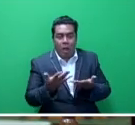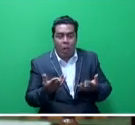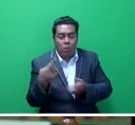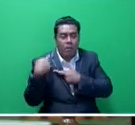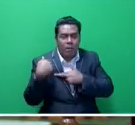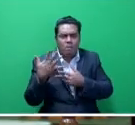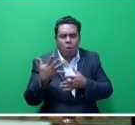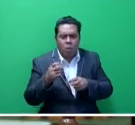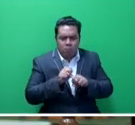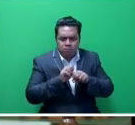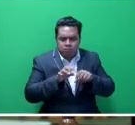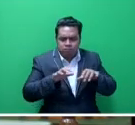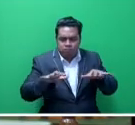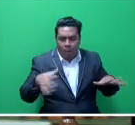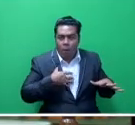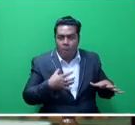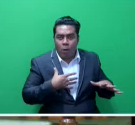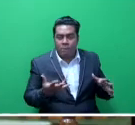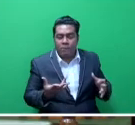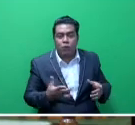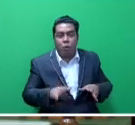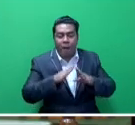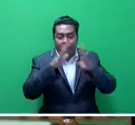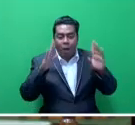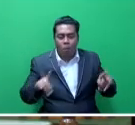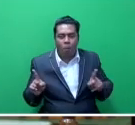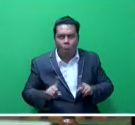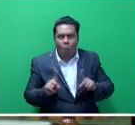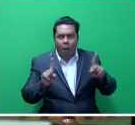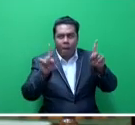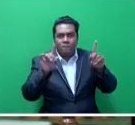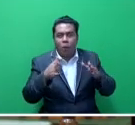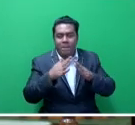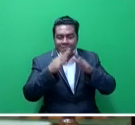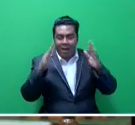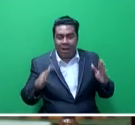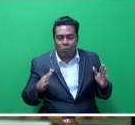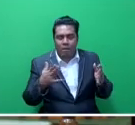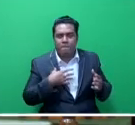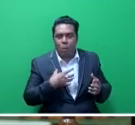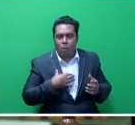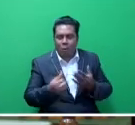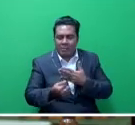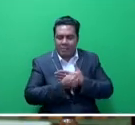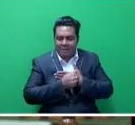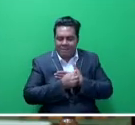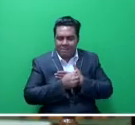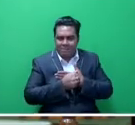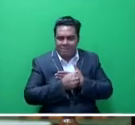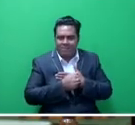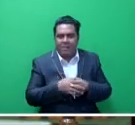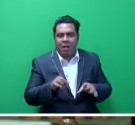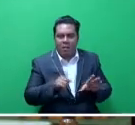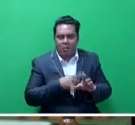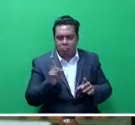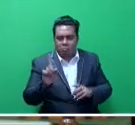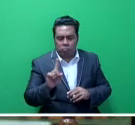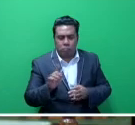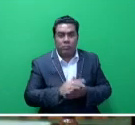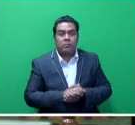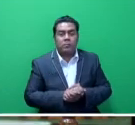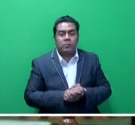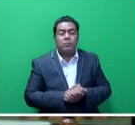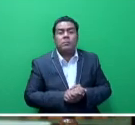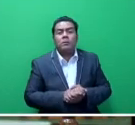grid extension, but also house wiring to make the process more efficient and remove delays. Mr. Speaker, sir, despite limiting